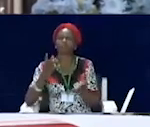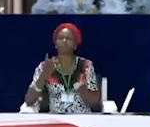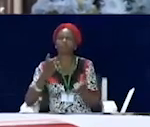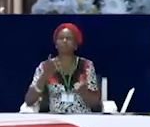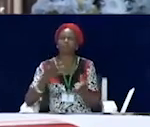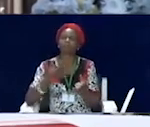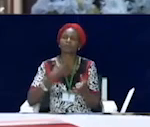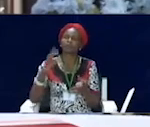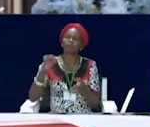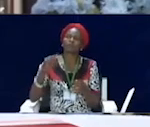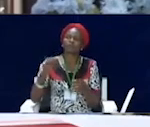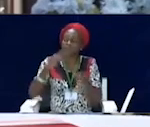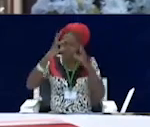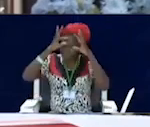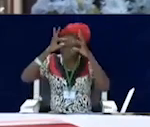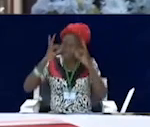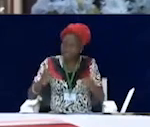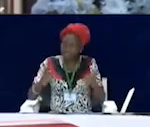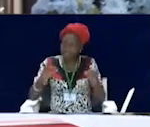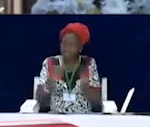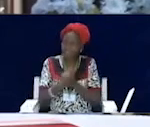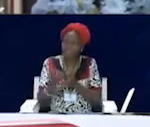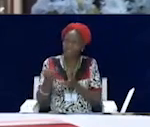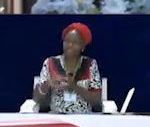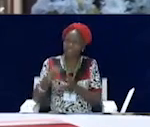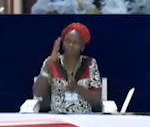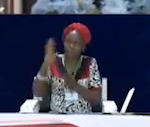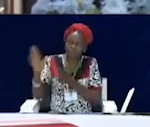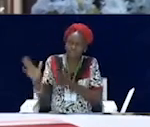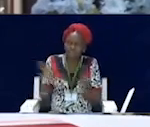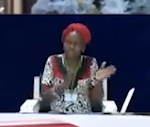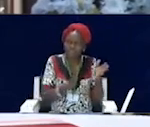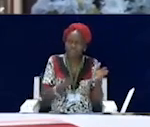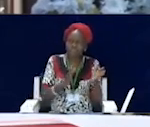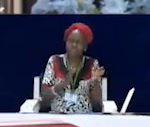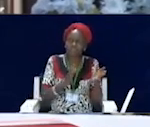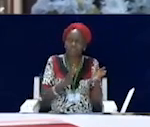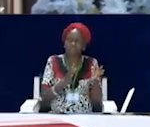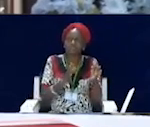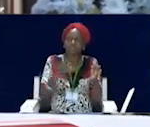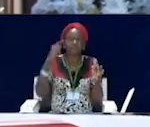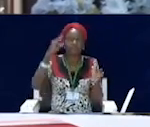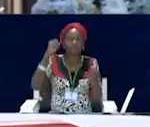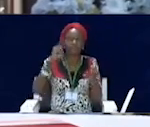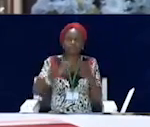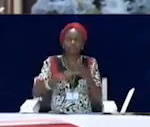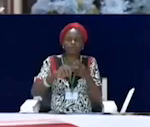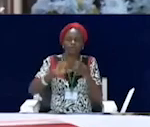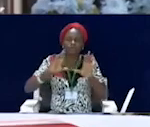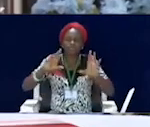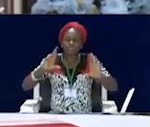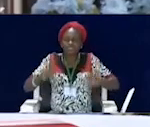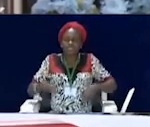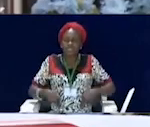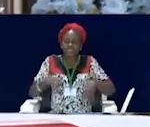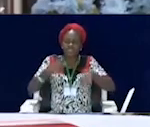And so they decided that they would arrange for his early retirement.